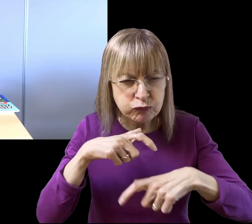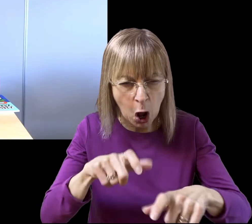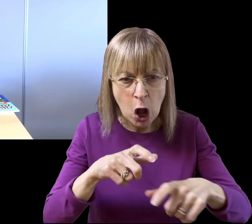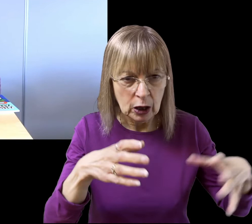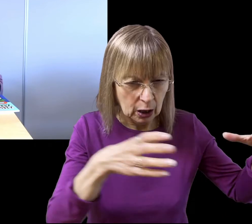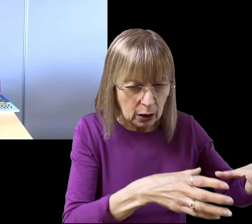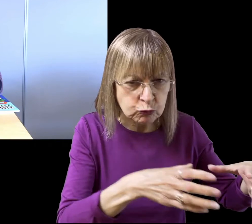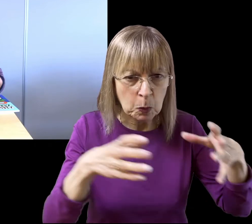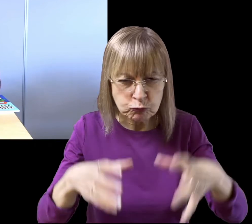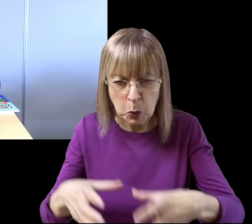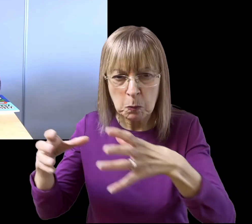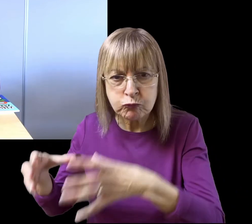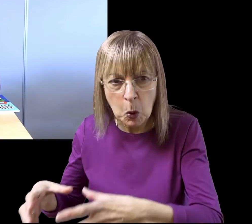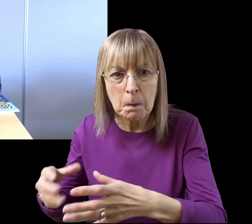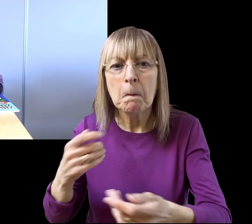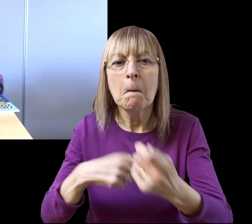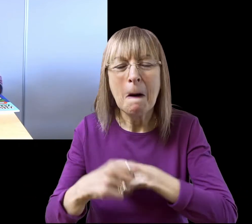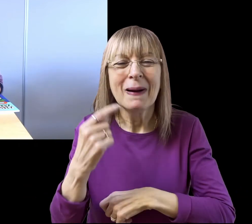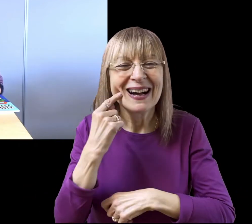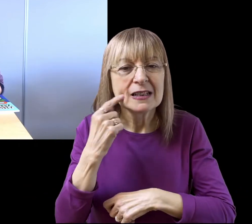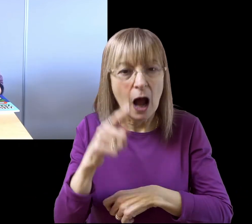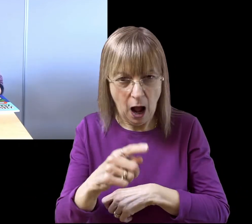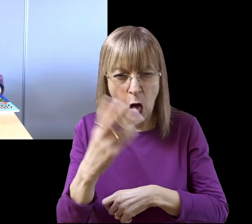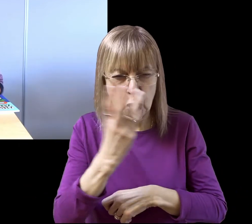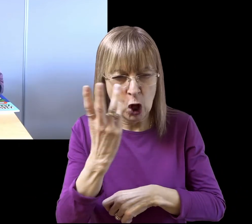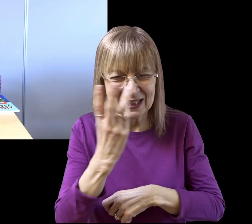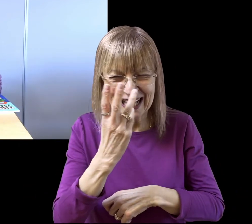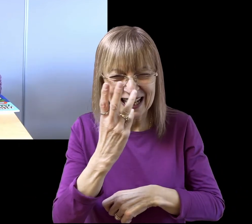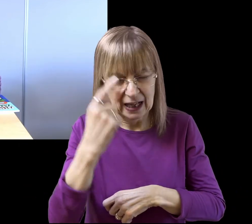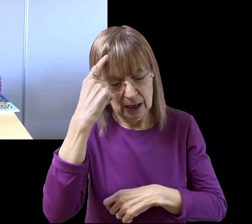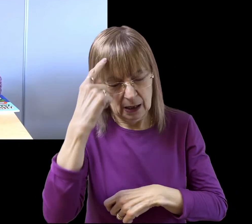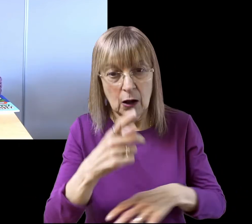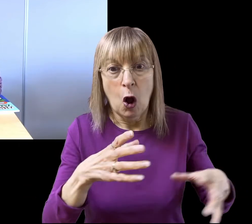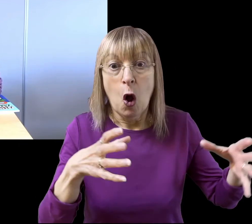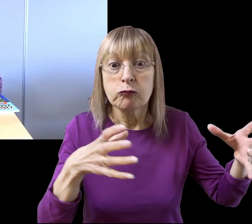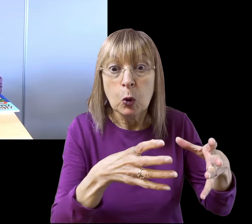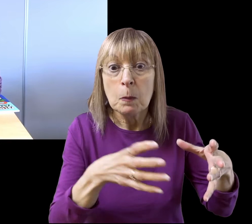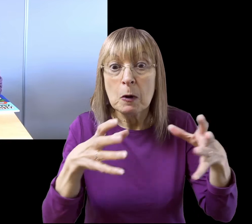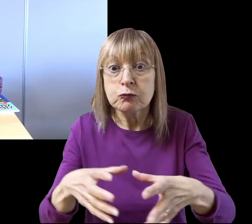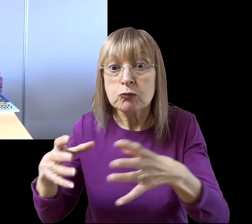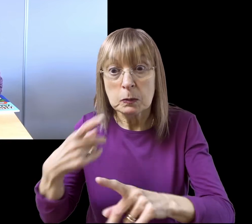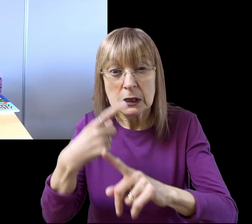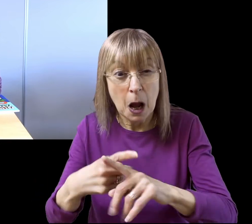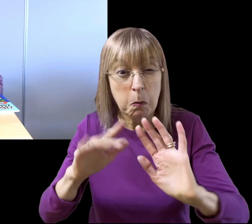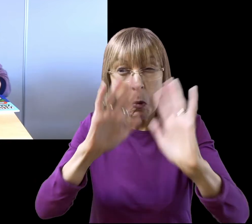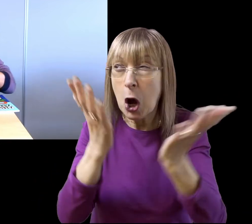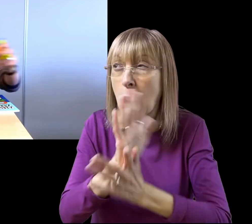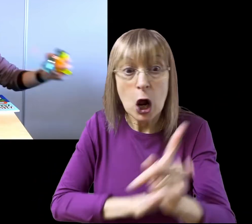If you kept doing that and teaming up in groups of groups of groups, by the time you'd done that 13